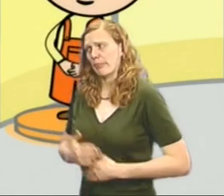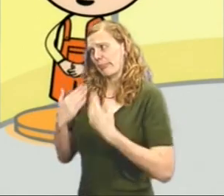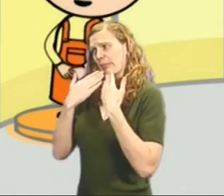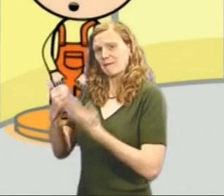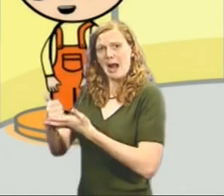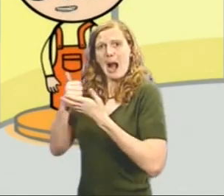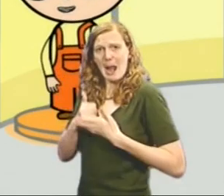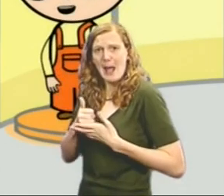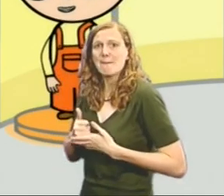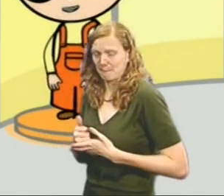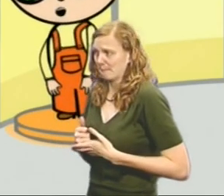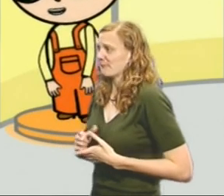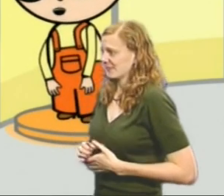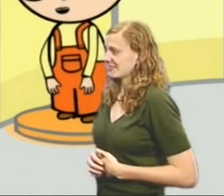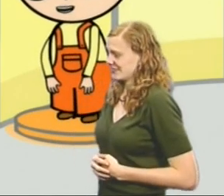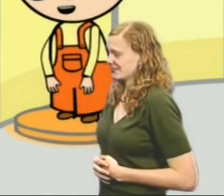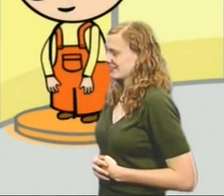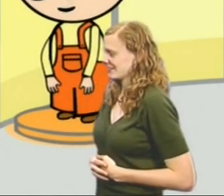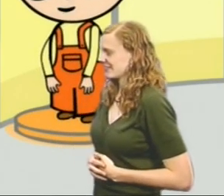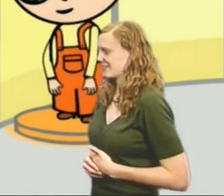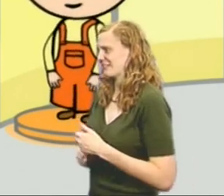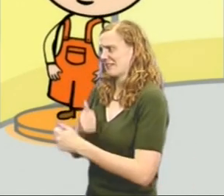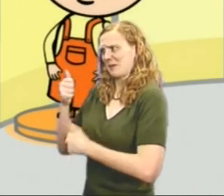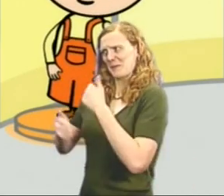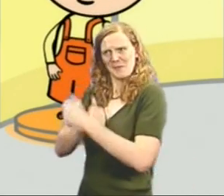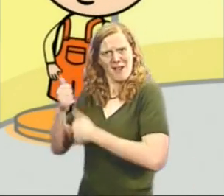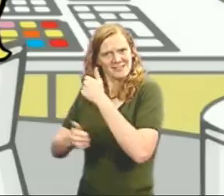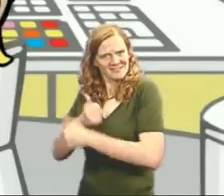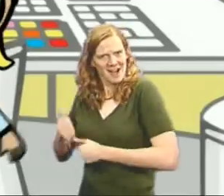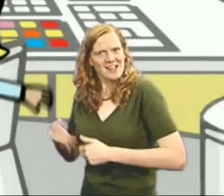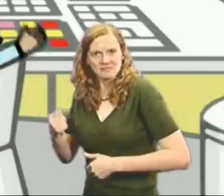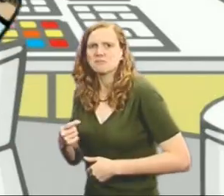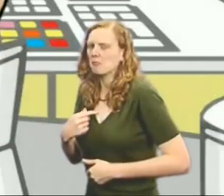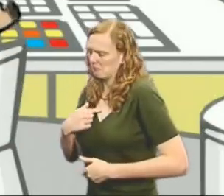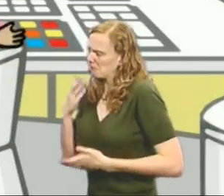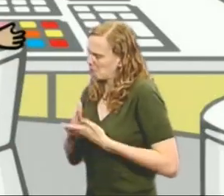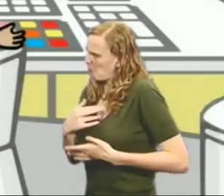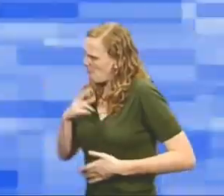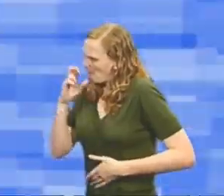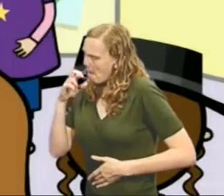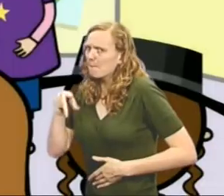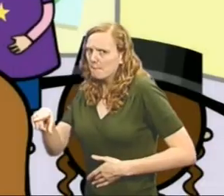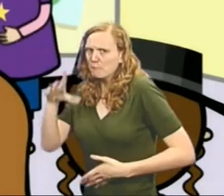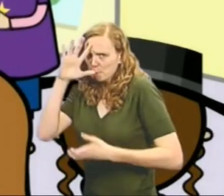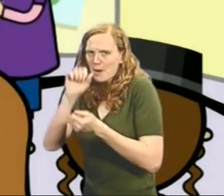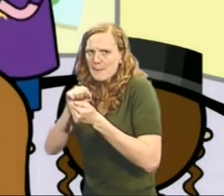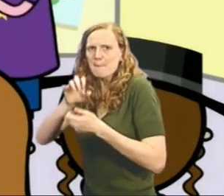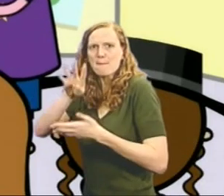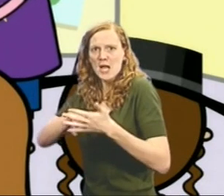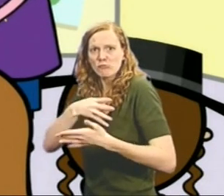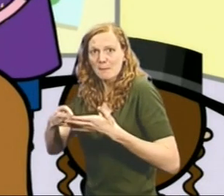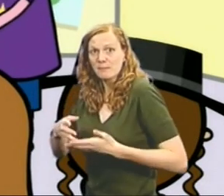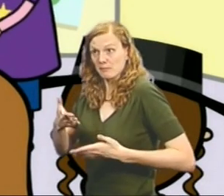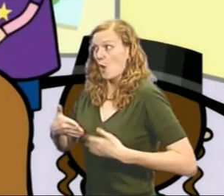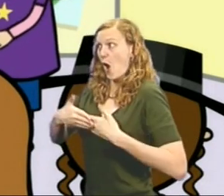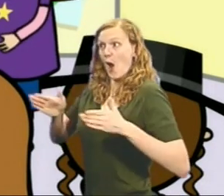Thanks. I hope Mary remembers her poem at open day. I'm sure she will. Let's take a look and see. And now